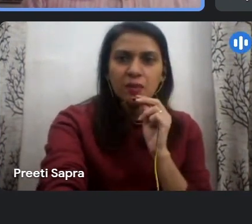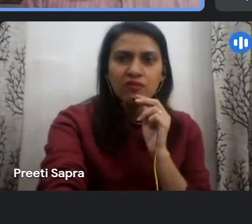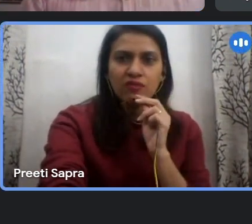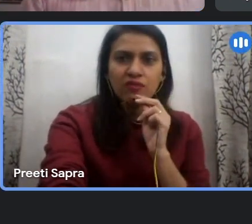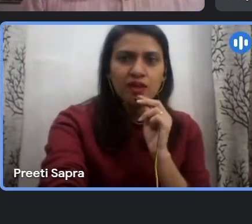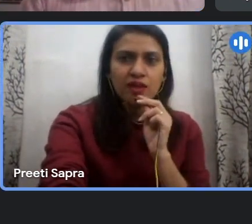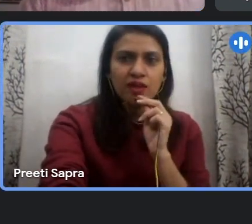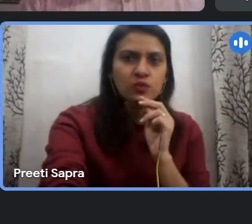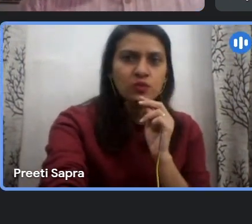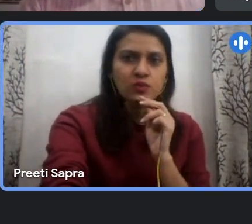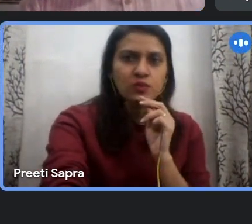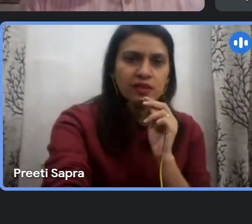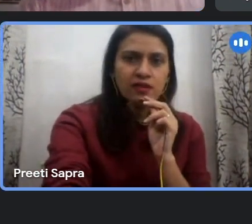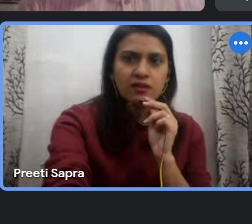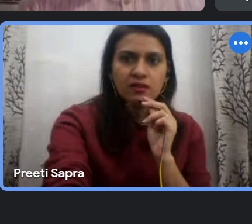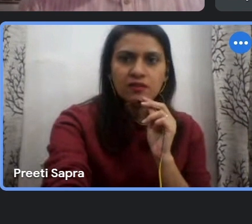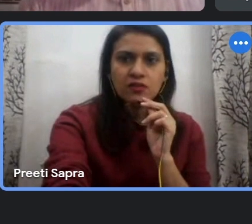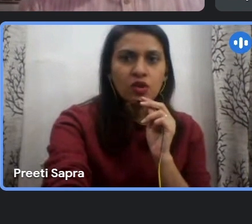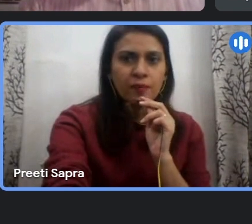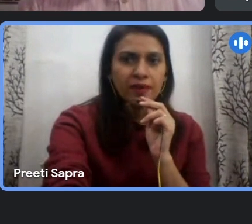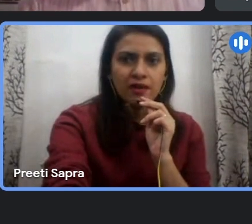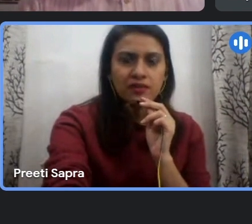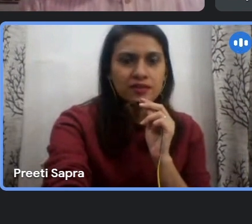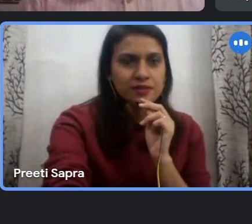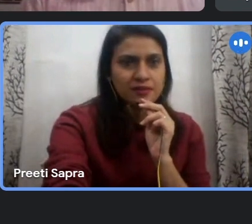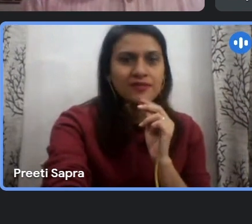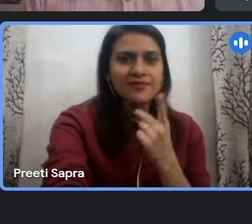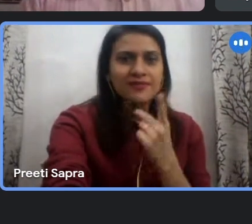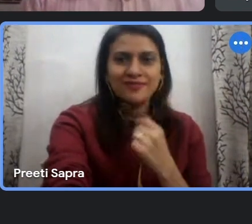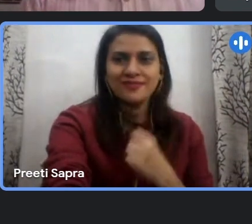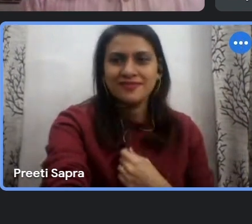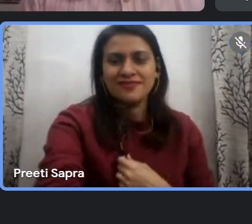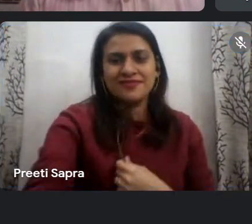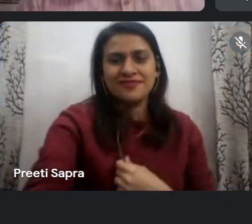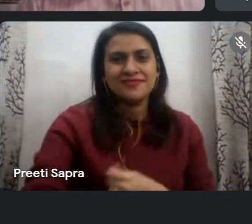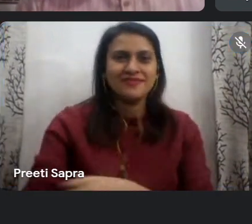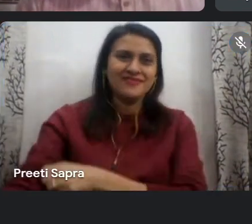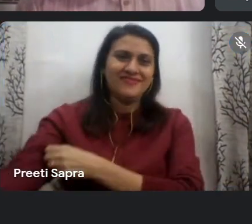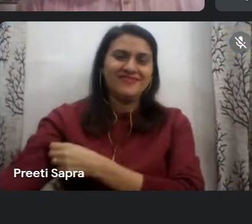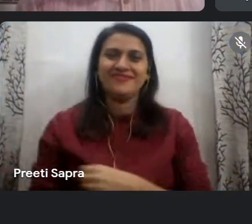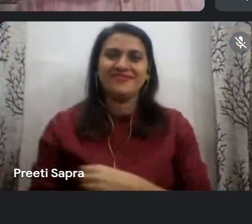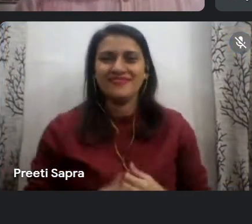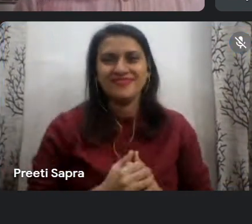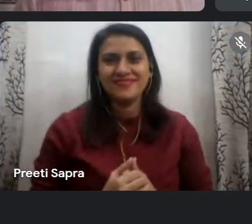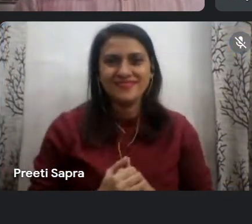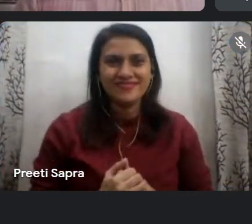Chetan, in meanwhile, you can introduce Pratik. Sorry, Priyank. Yes.